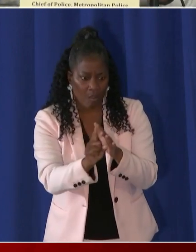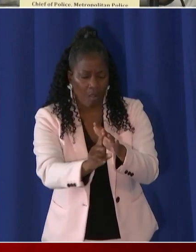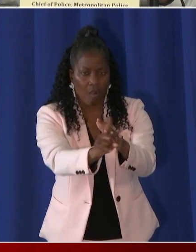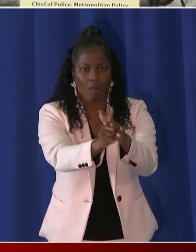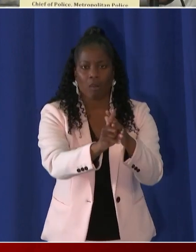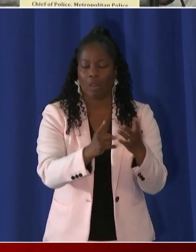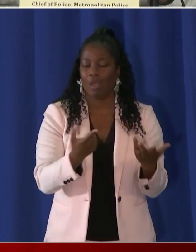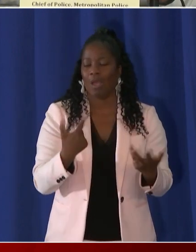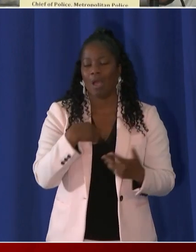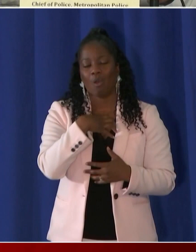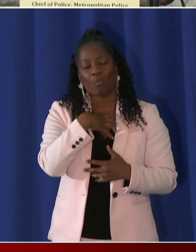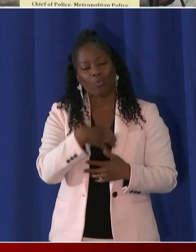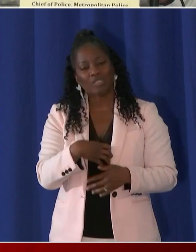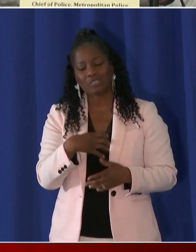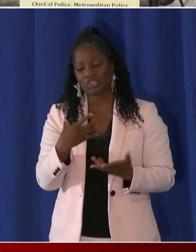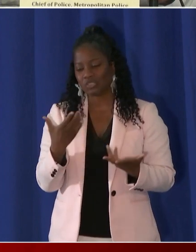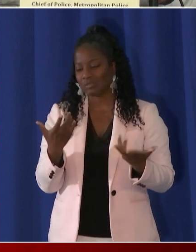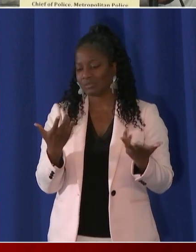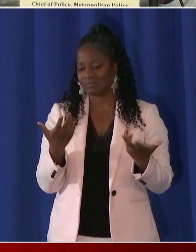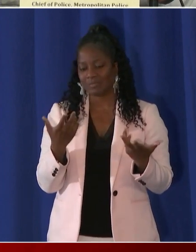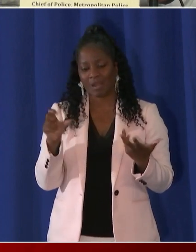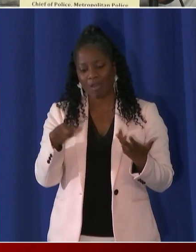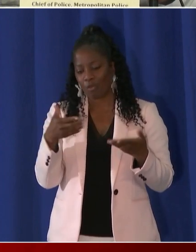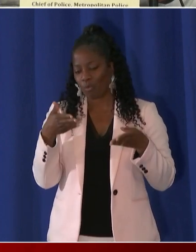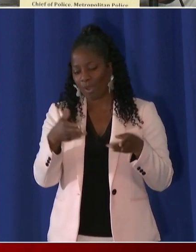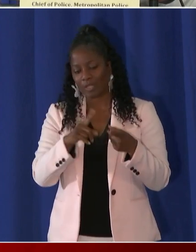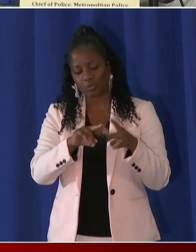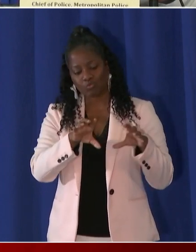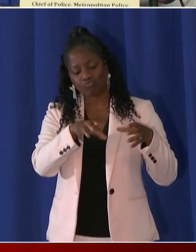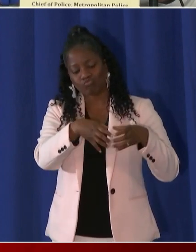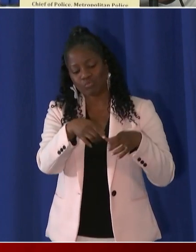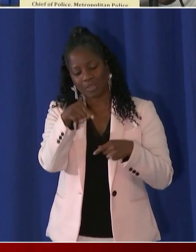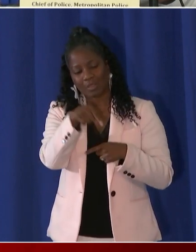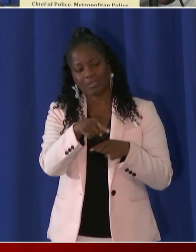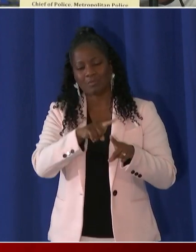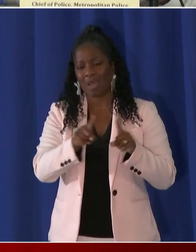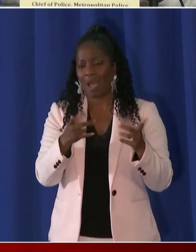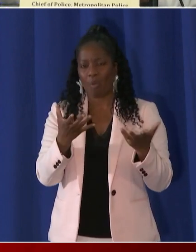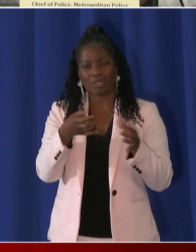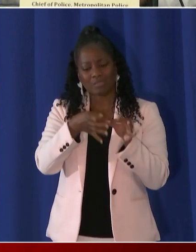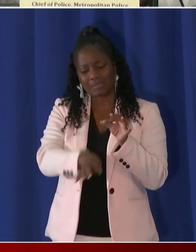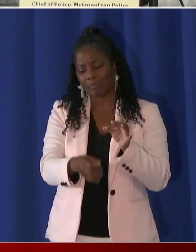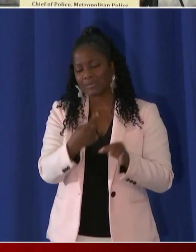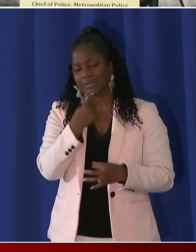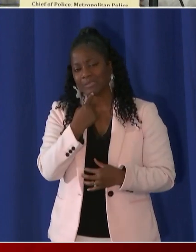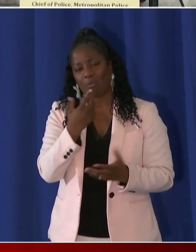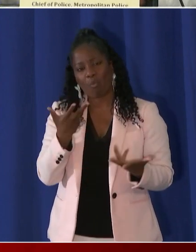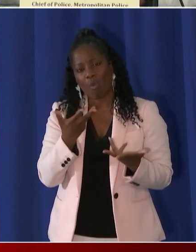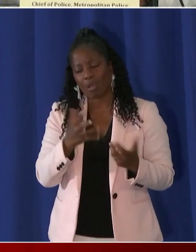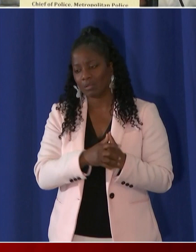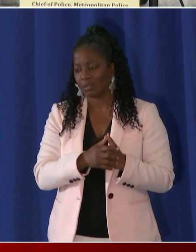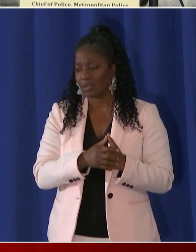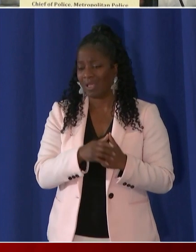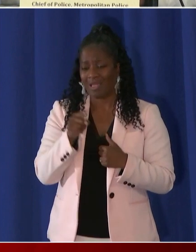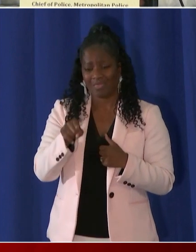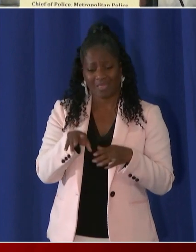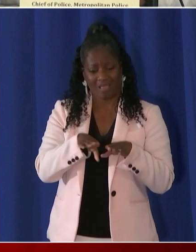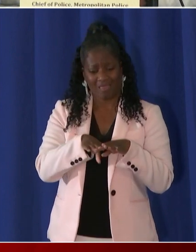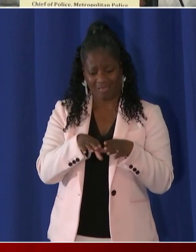wish I could categorize this some other way, other than to just simply say that the level